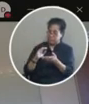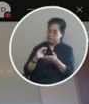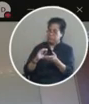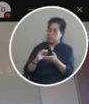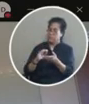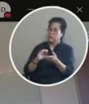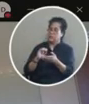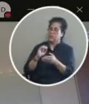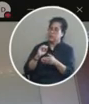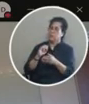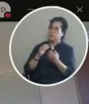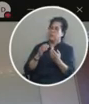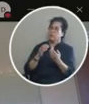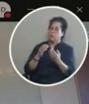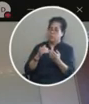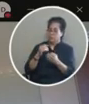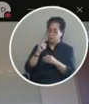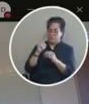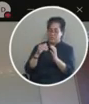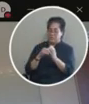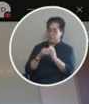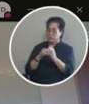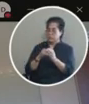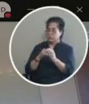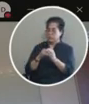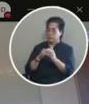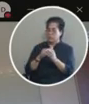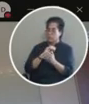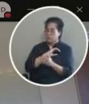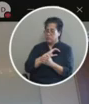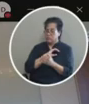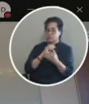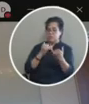were close to 1,000 officers and now we're up to almost 1,200.